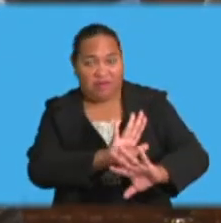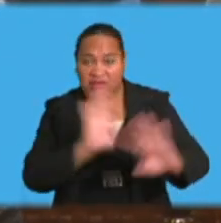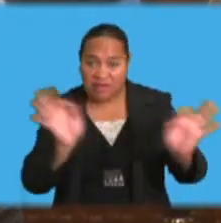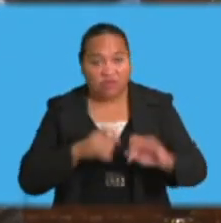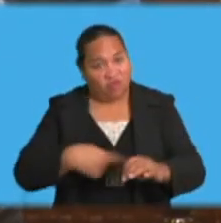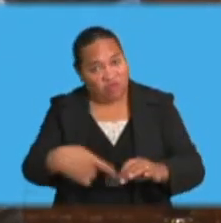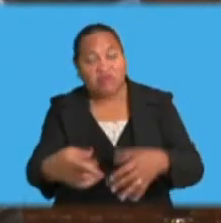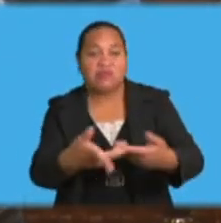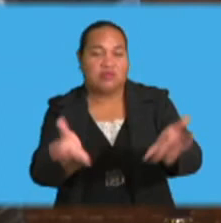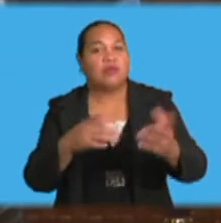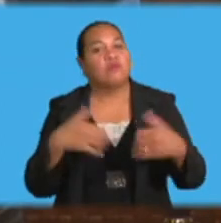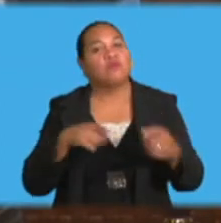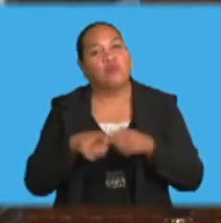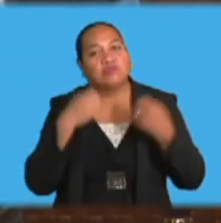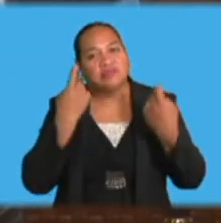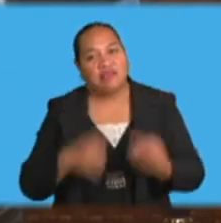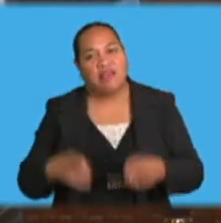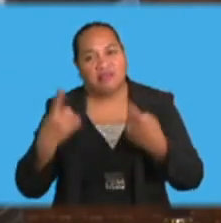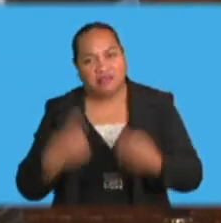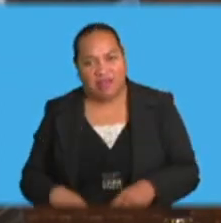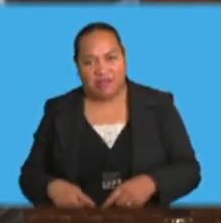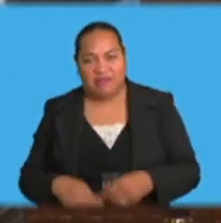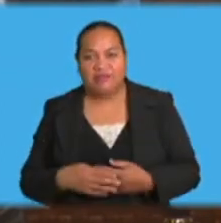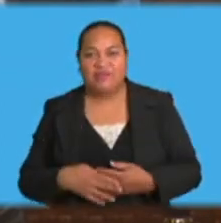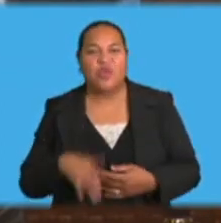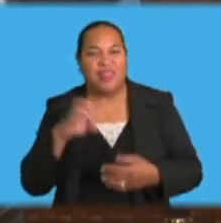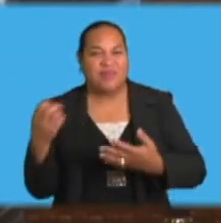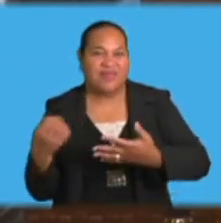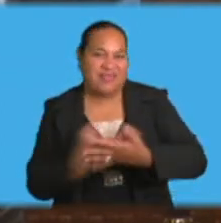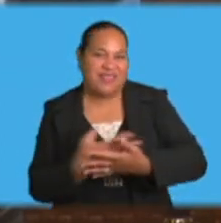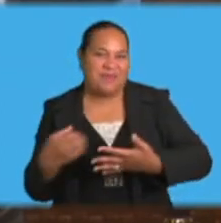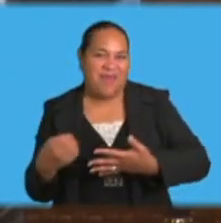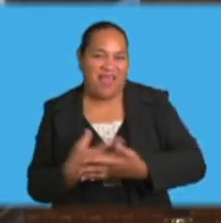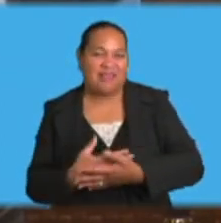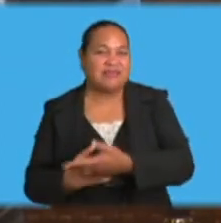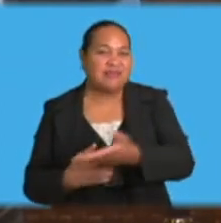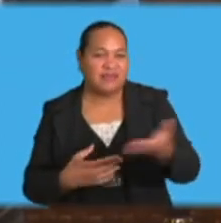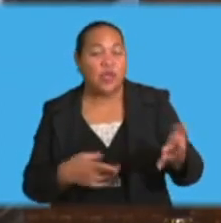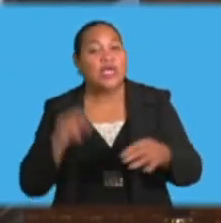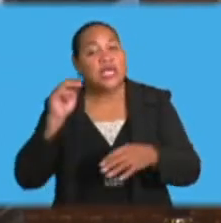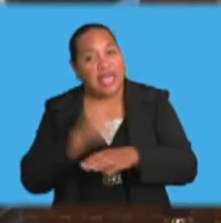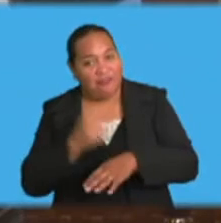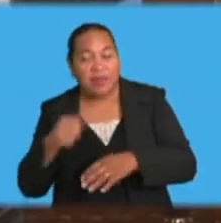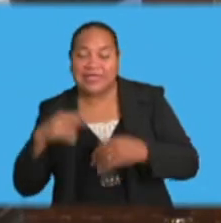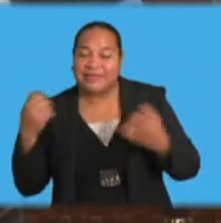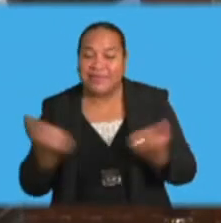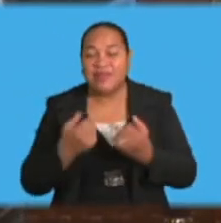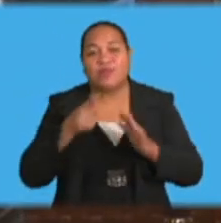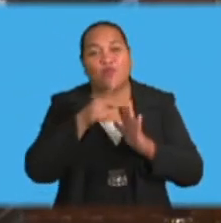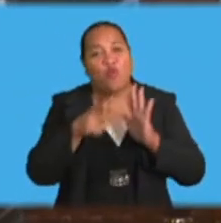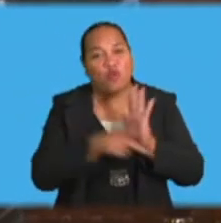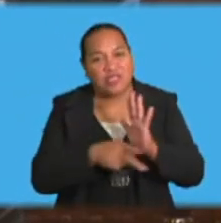So non-communicable diseases is going to have a significant impact, and we need to have government has put in a lot of policies. We put